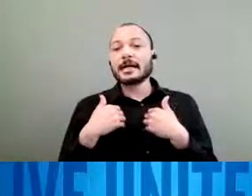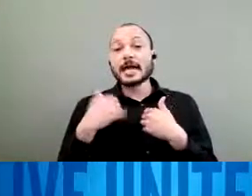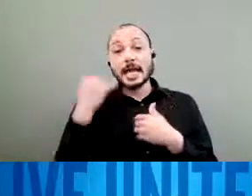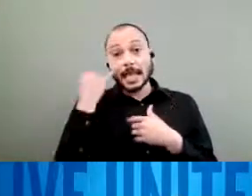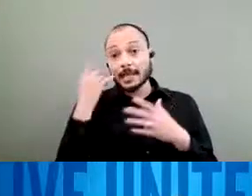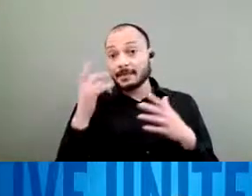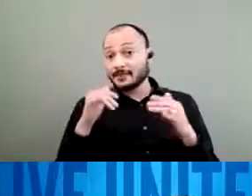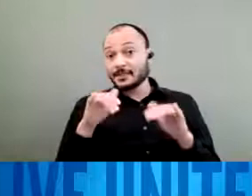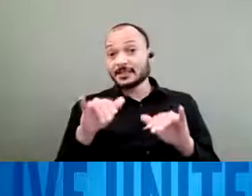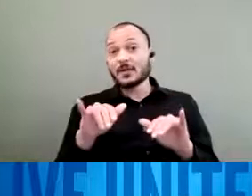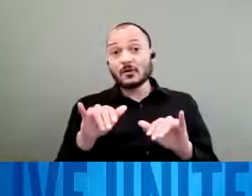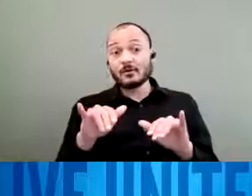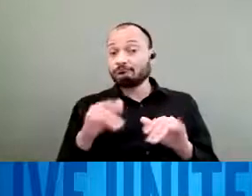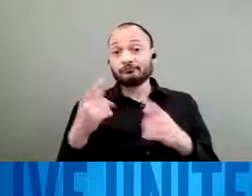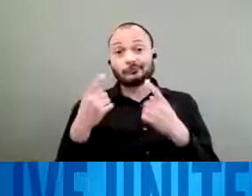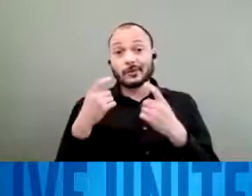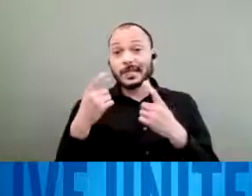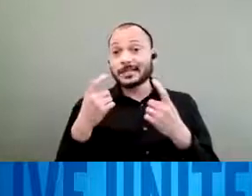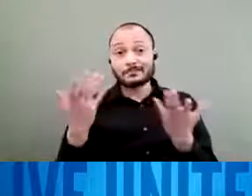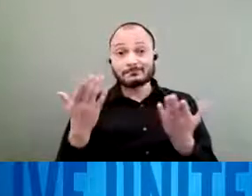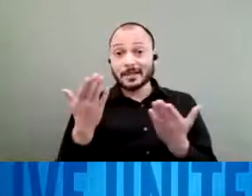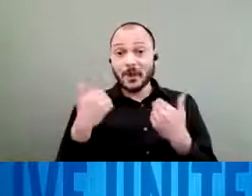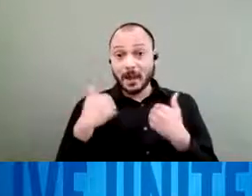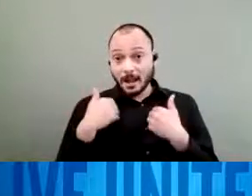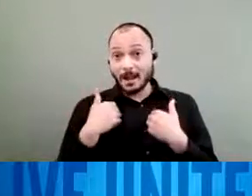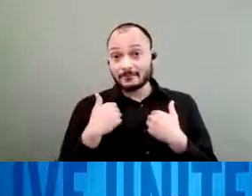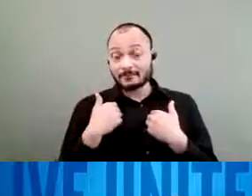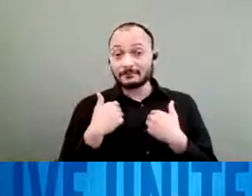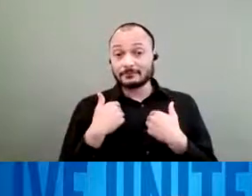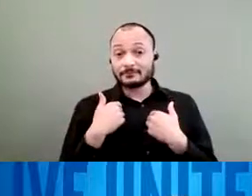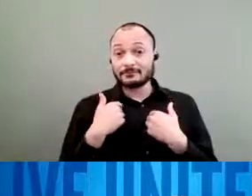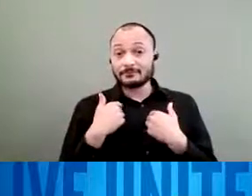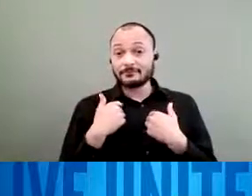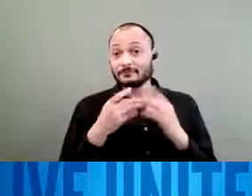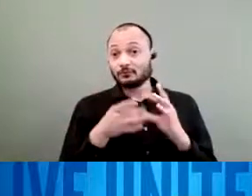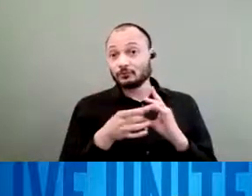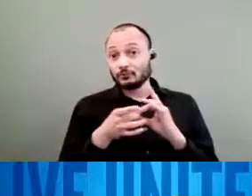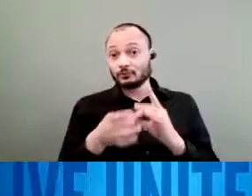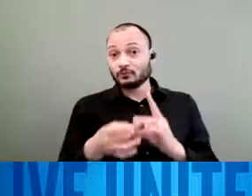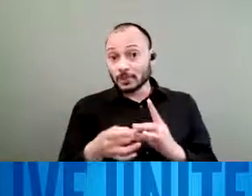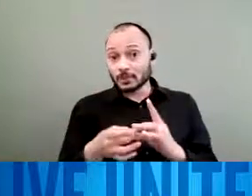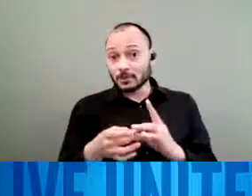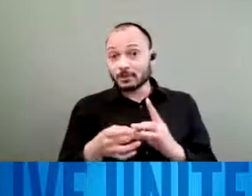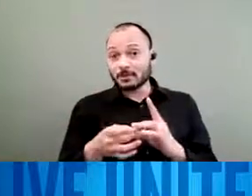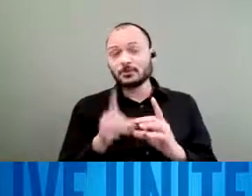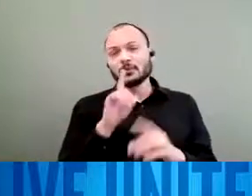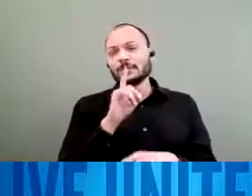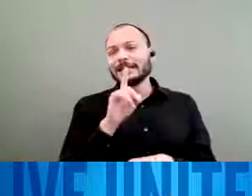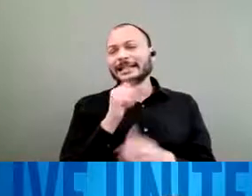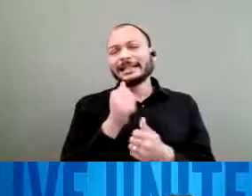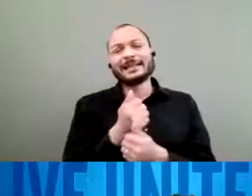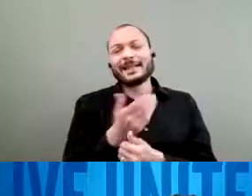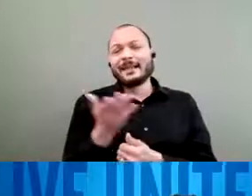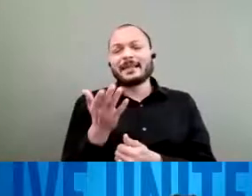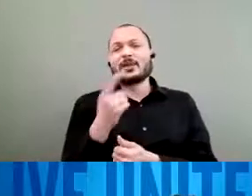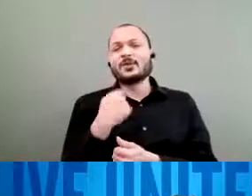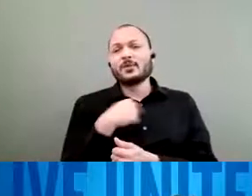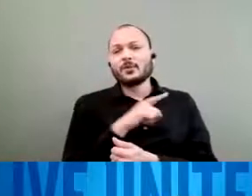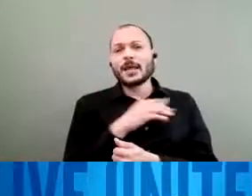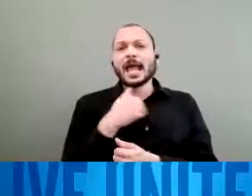still questions that any of you have regarding really anything, we have a